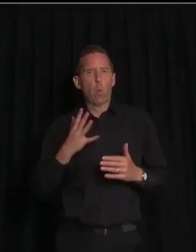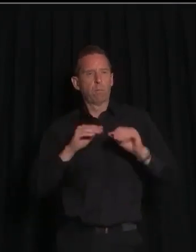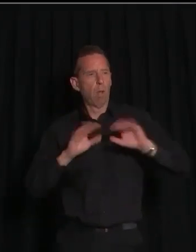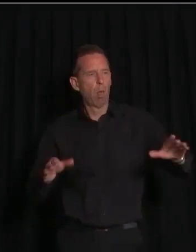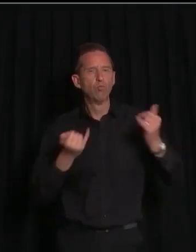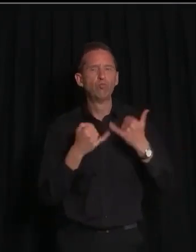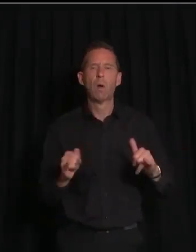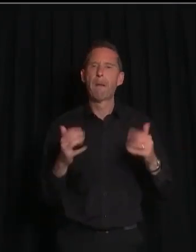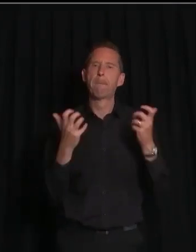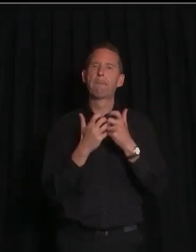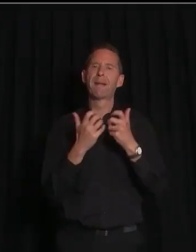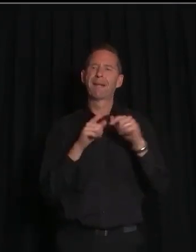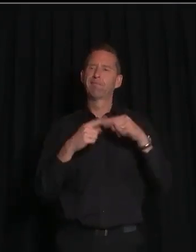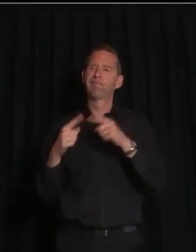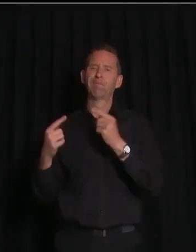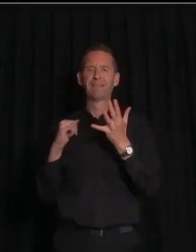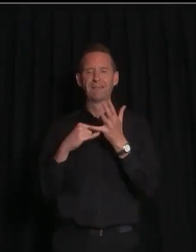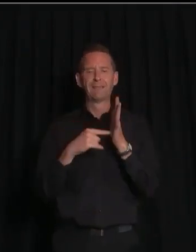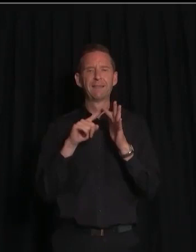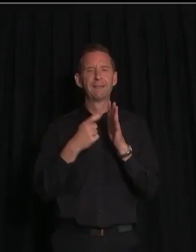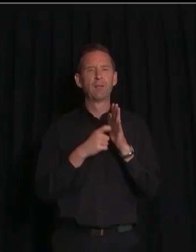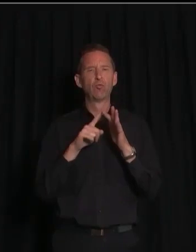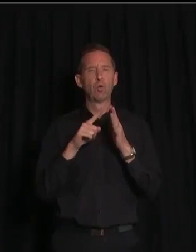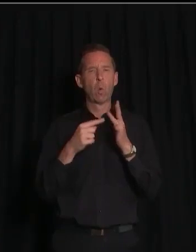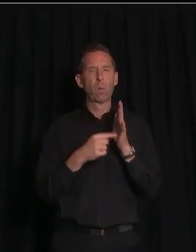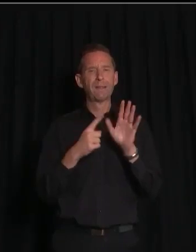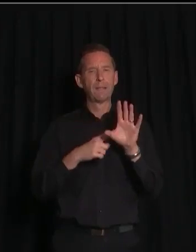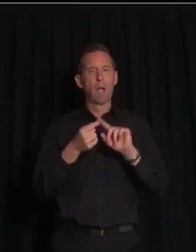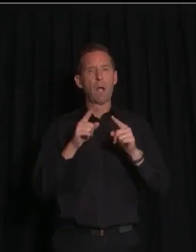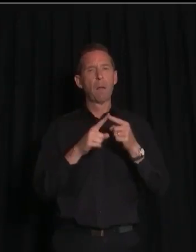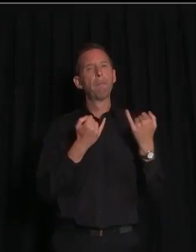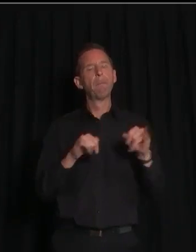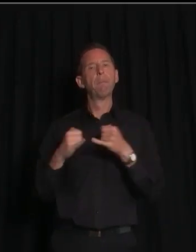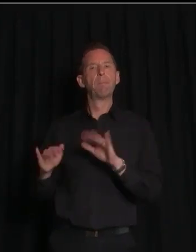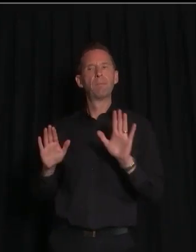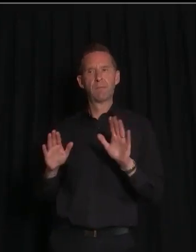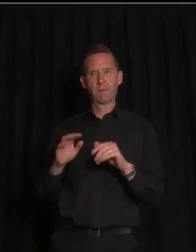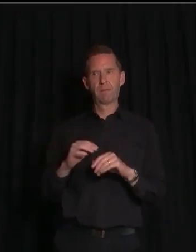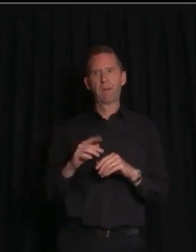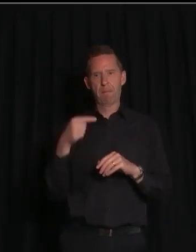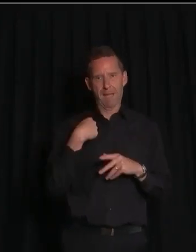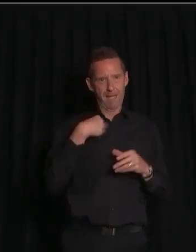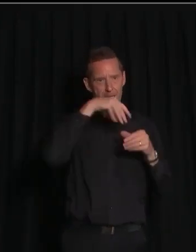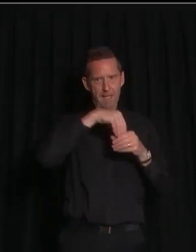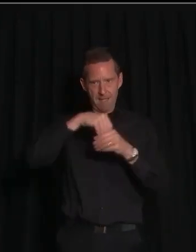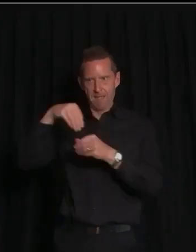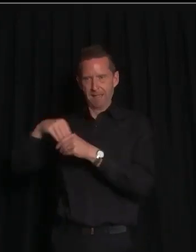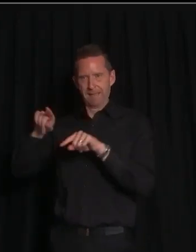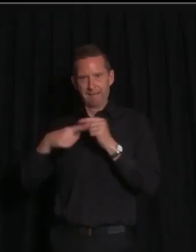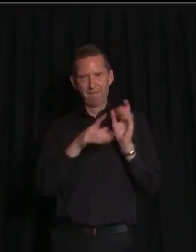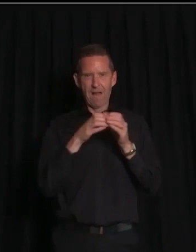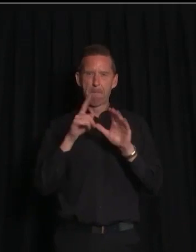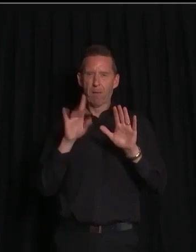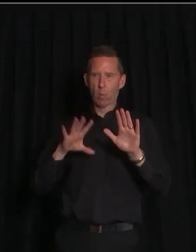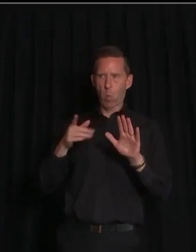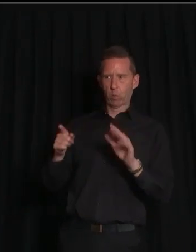many stereotypes about who I am that unfortunately I fit, that I don't want to be perpetuating,